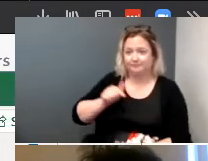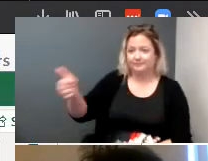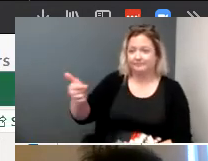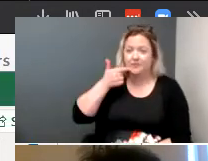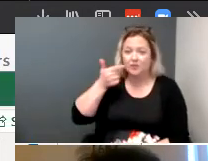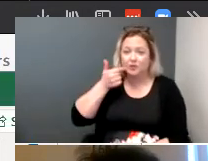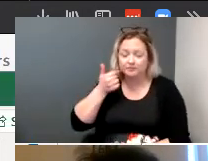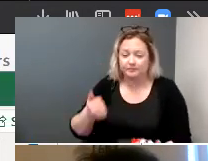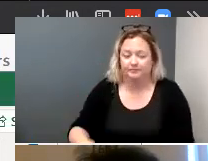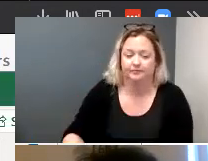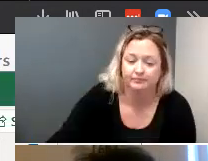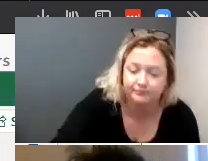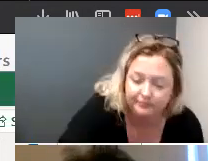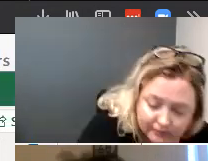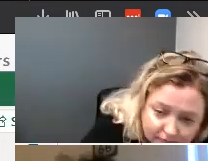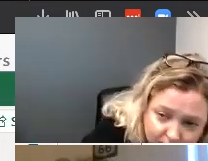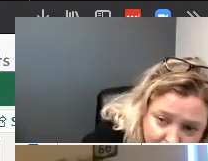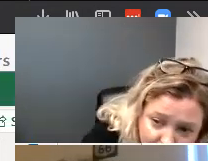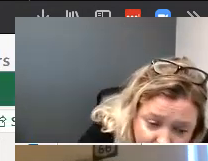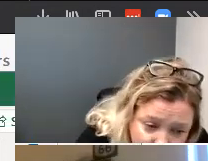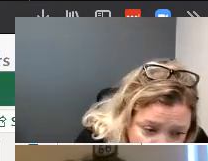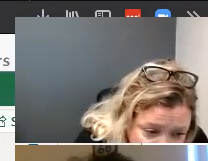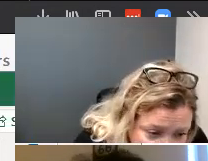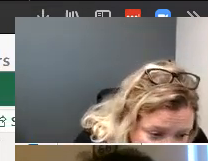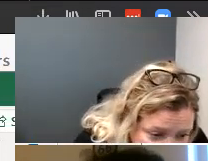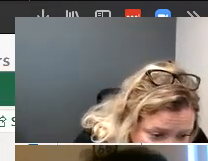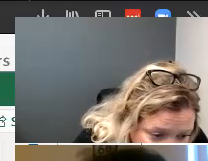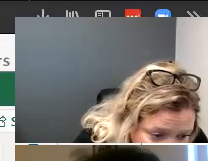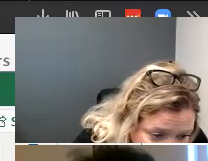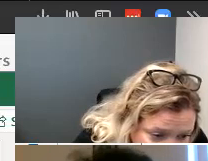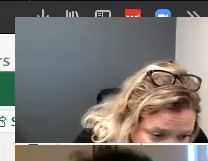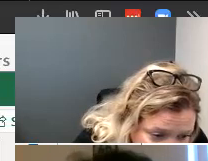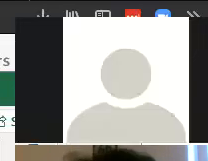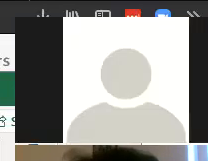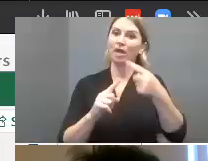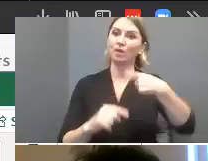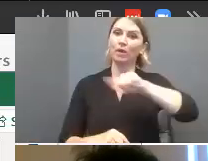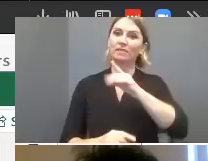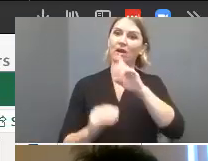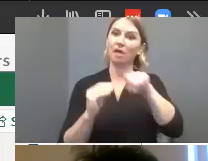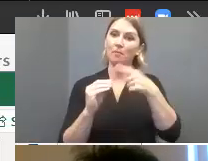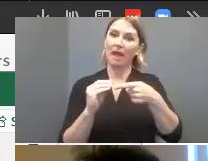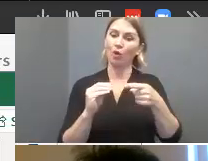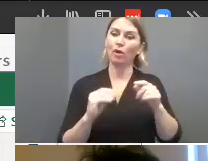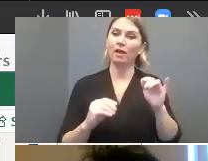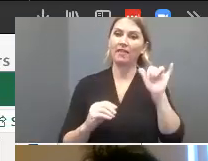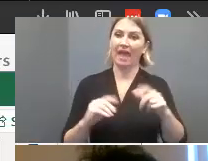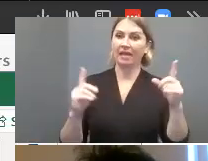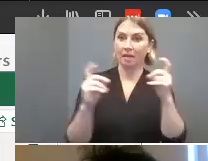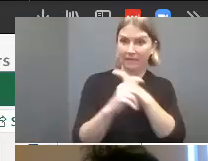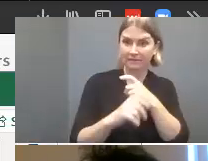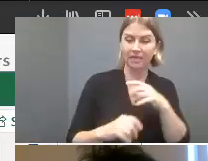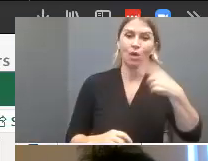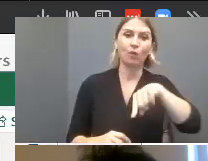So that is what it says. So last time when we talked about algorithm complexity,